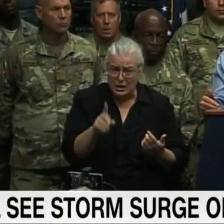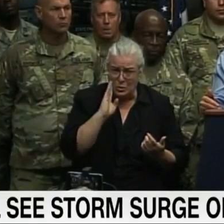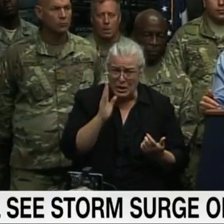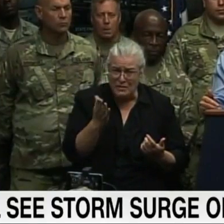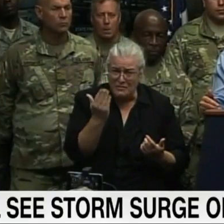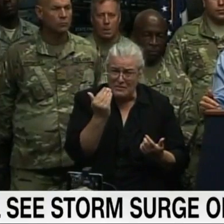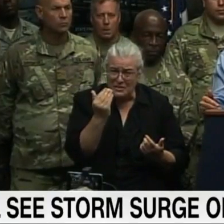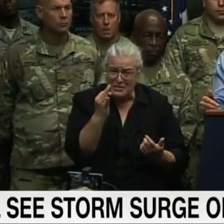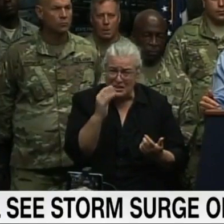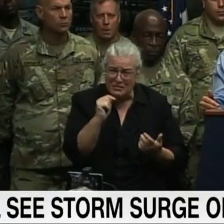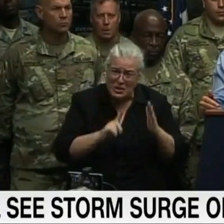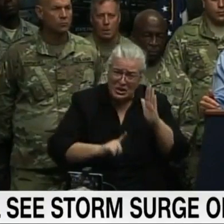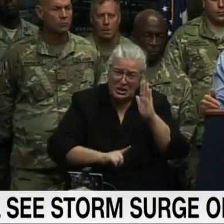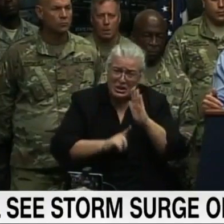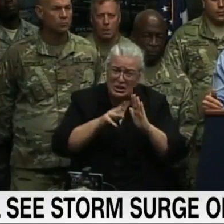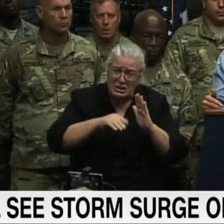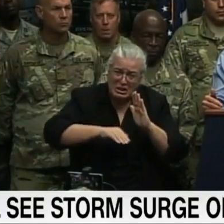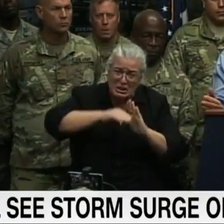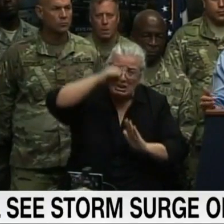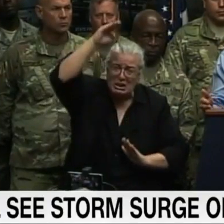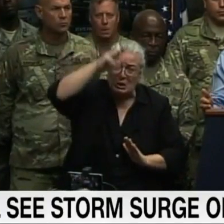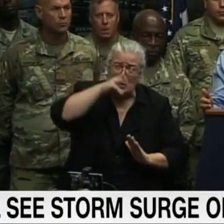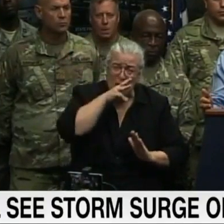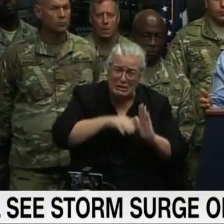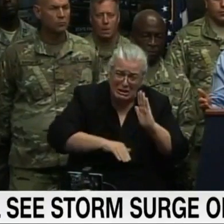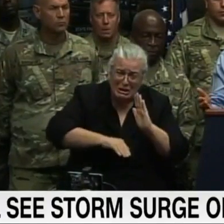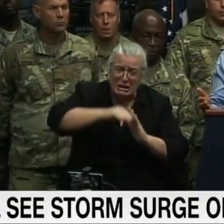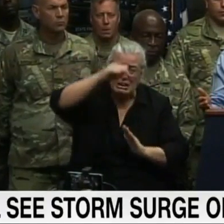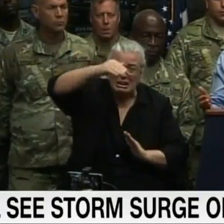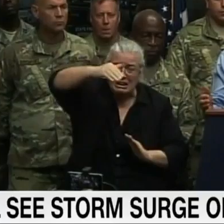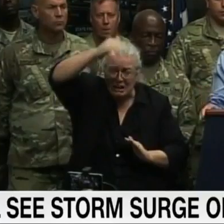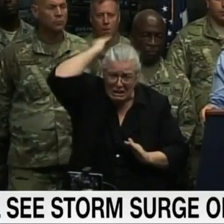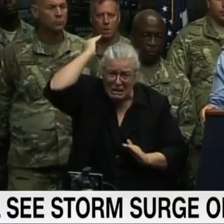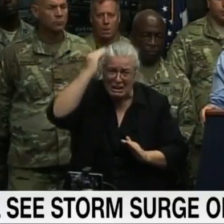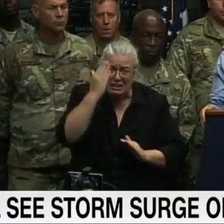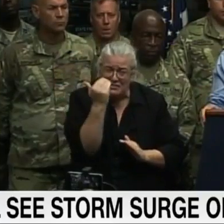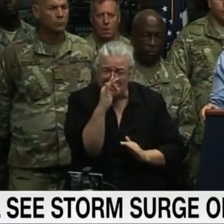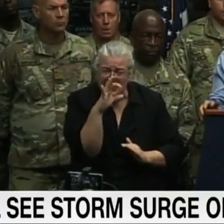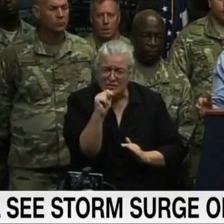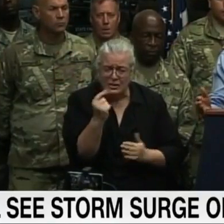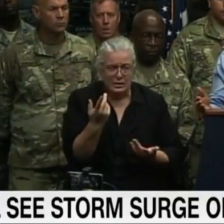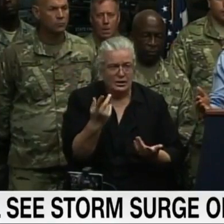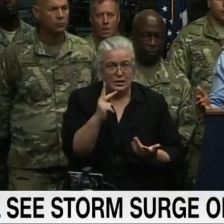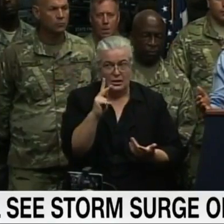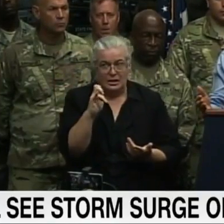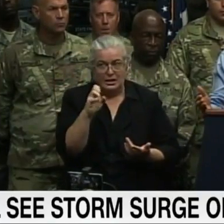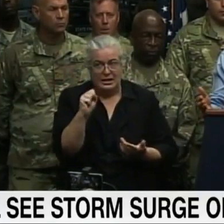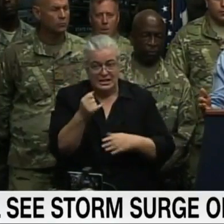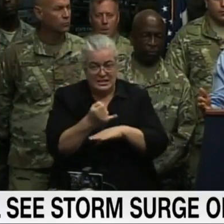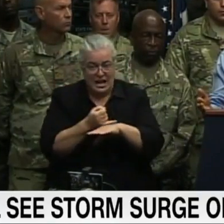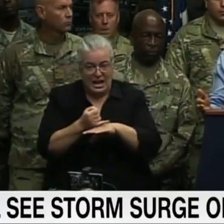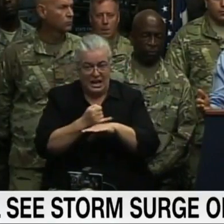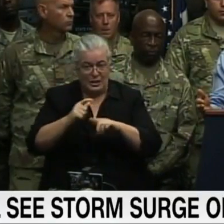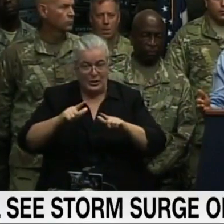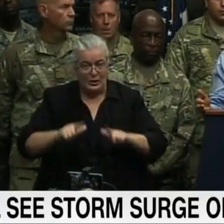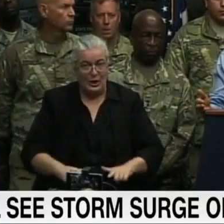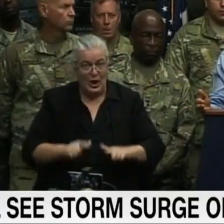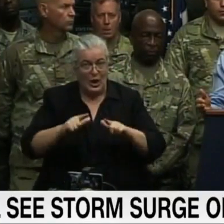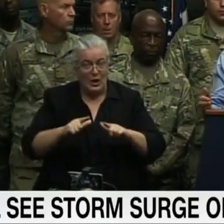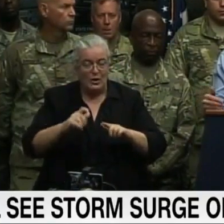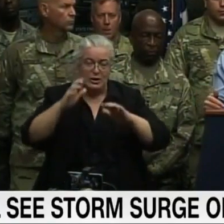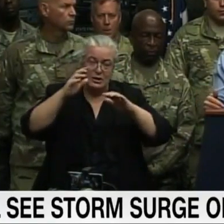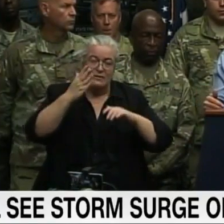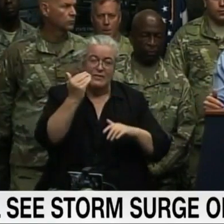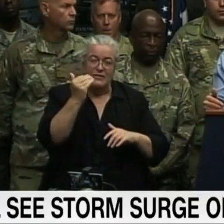15 foot of storm surge in these Keys that are not very high. You're going to have 15 plus inches of